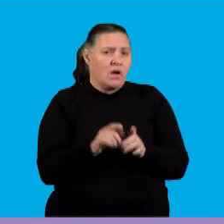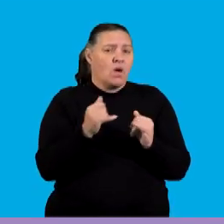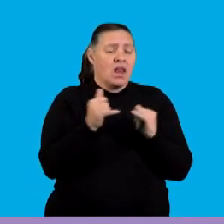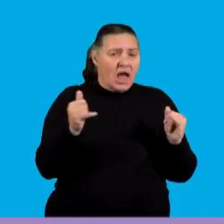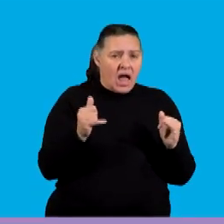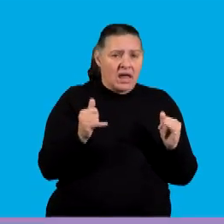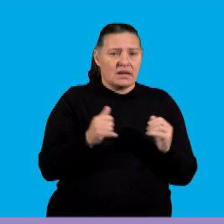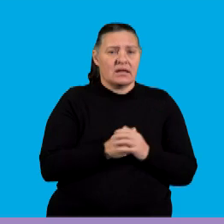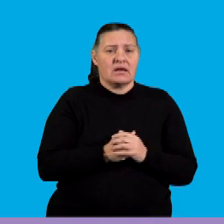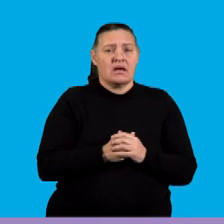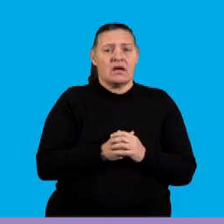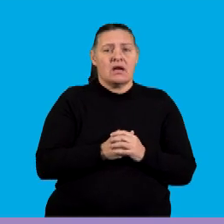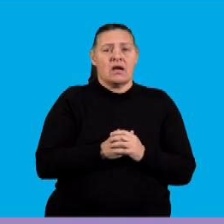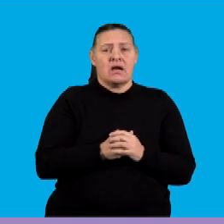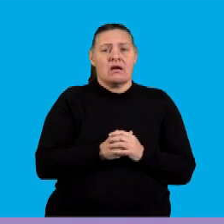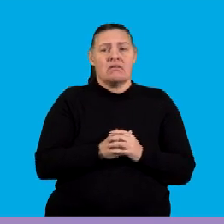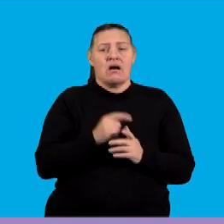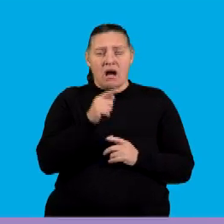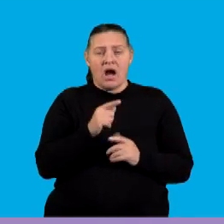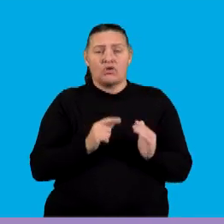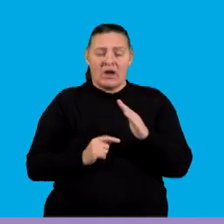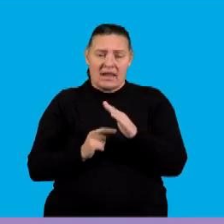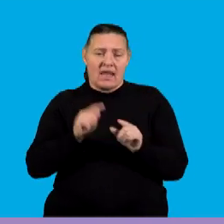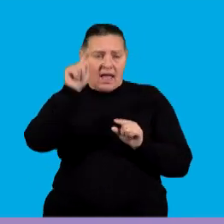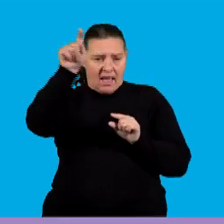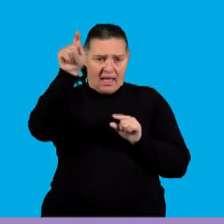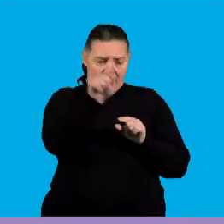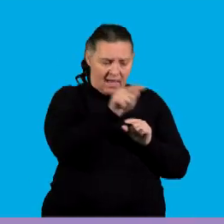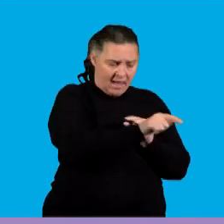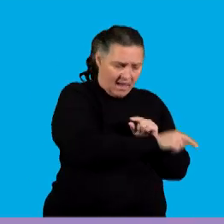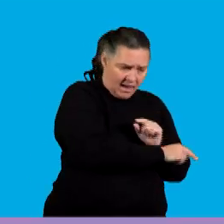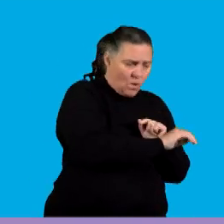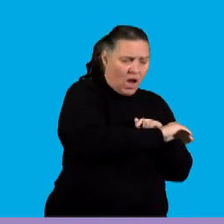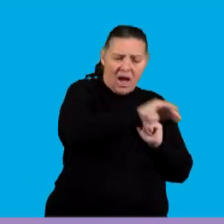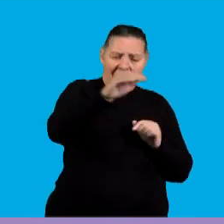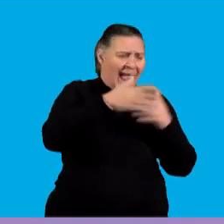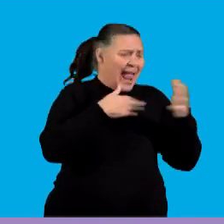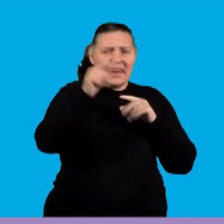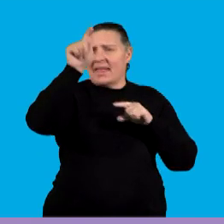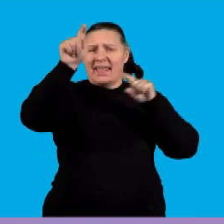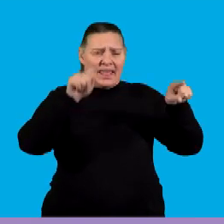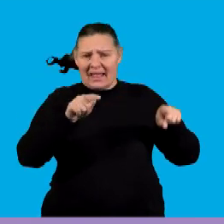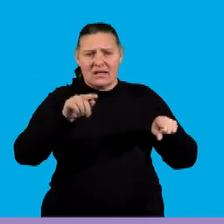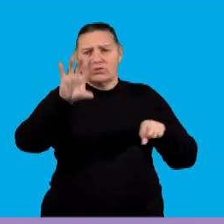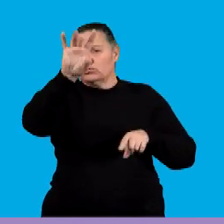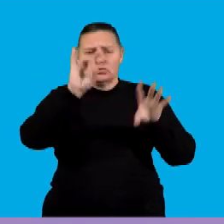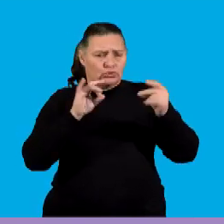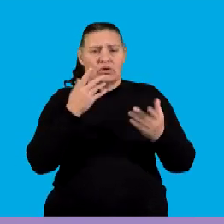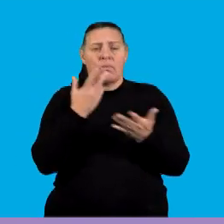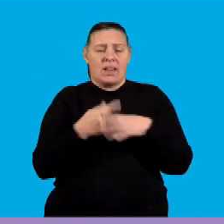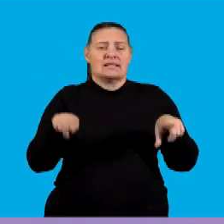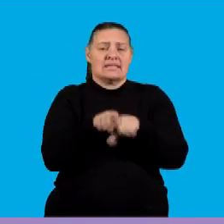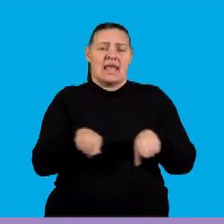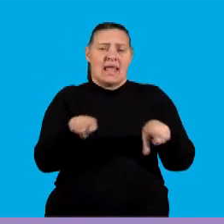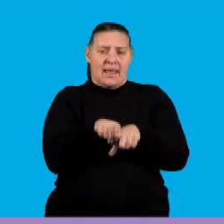the lines are collinear, then the gradient will be the same between any 2 points. Any 2 points that you